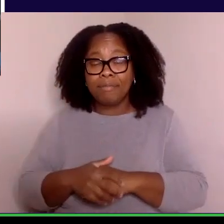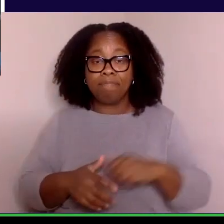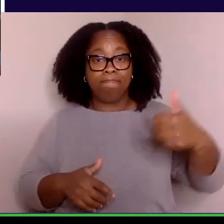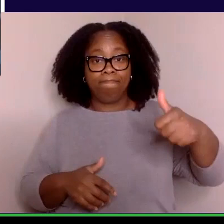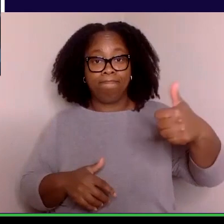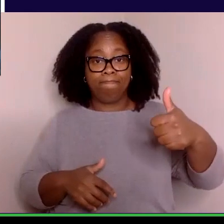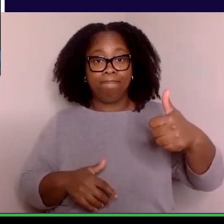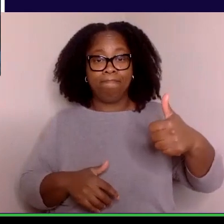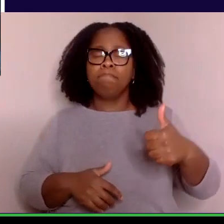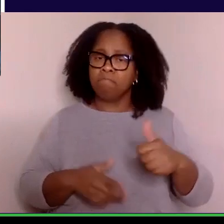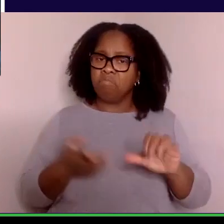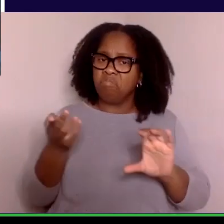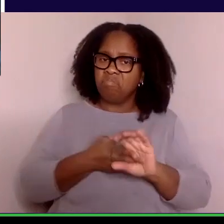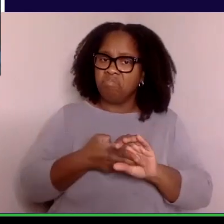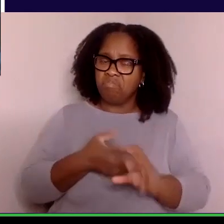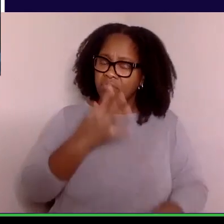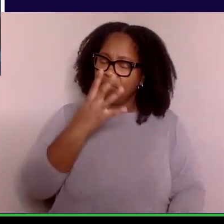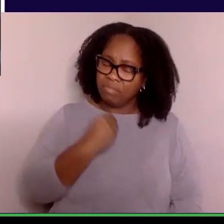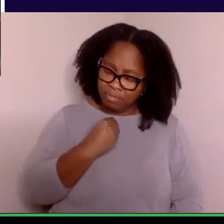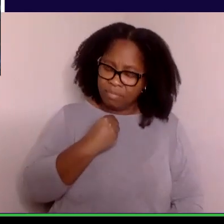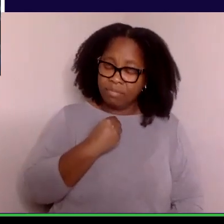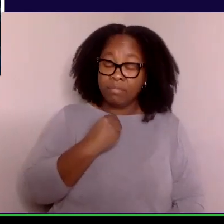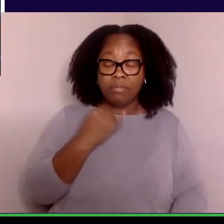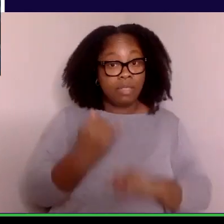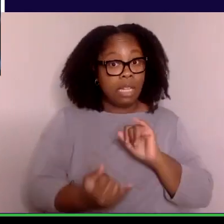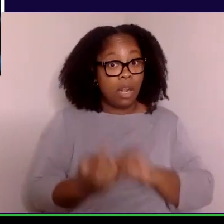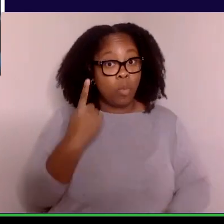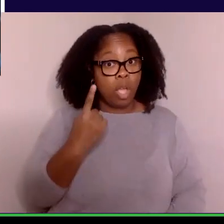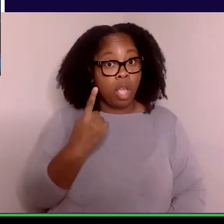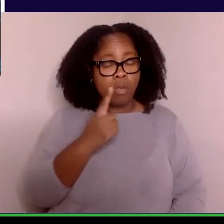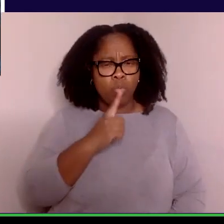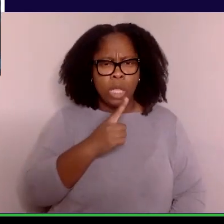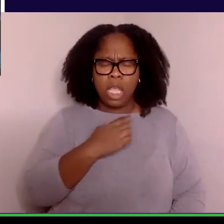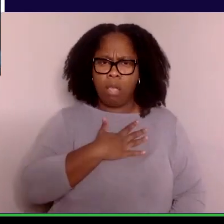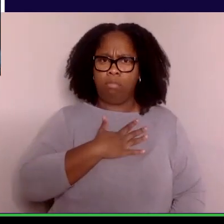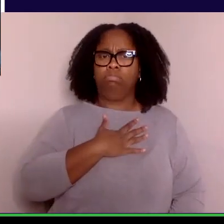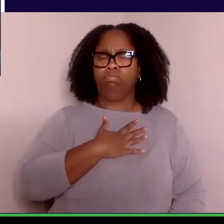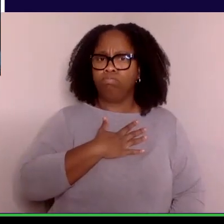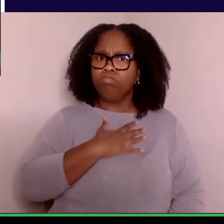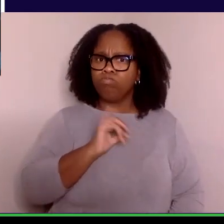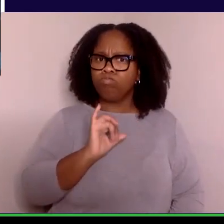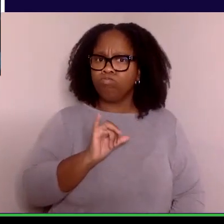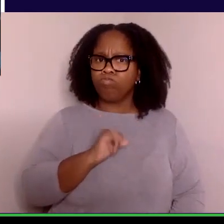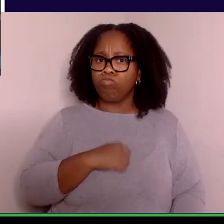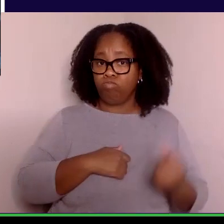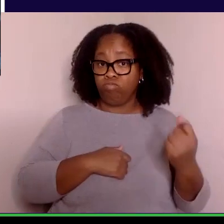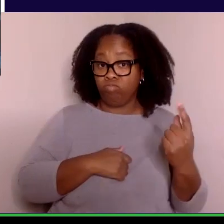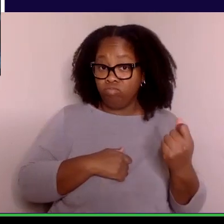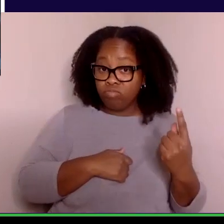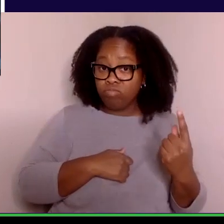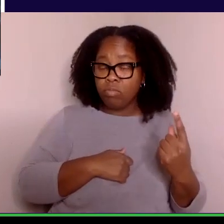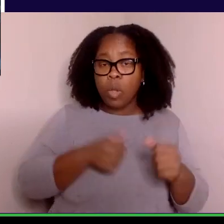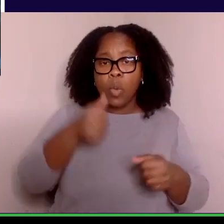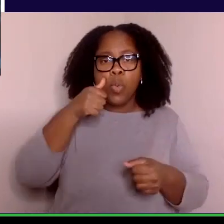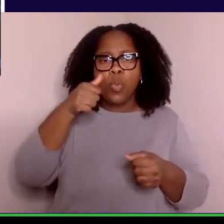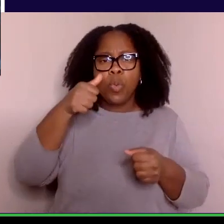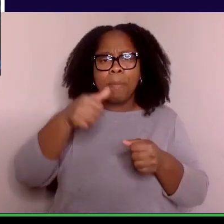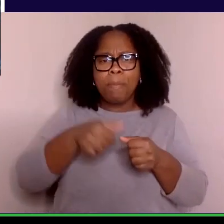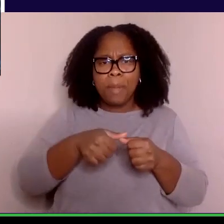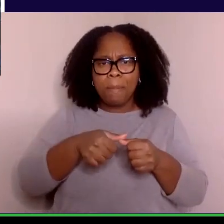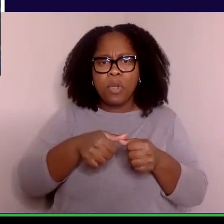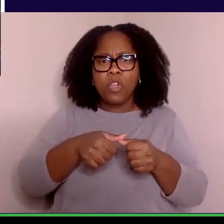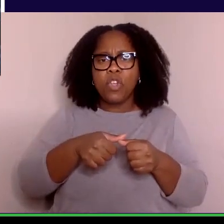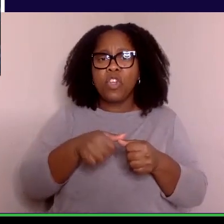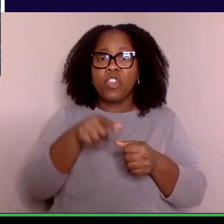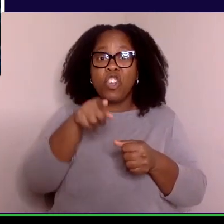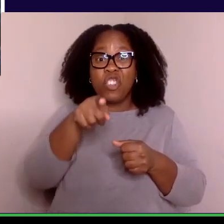sleep. And the final one really resonates with me. Remember what it is that you